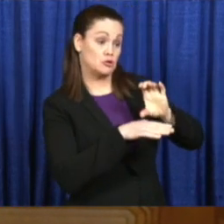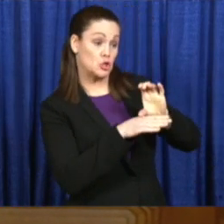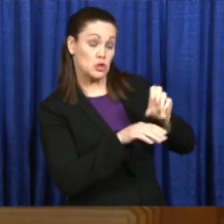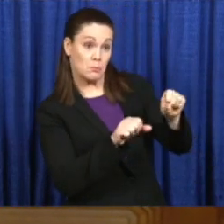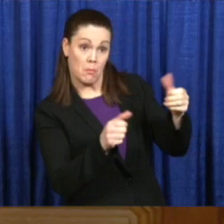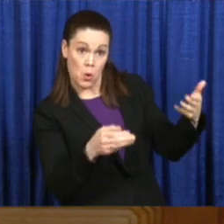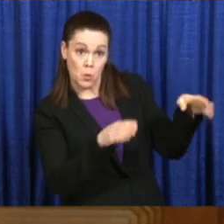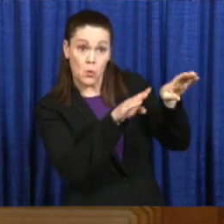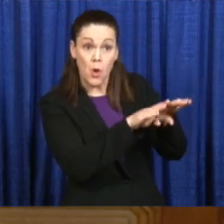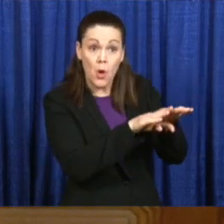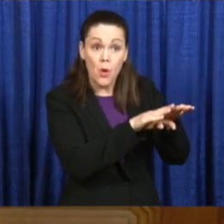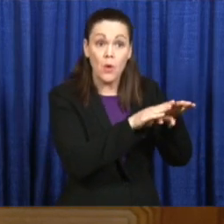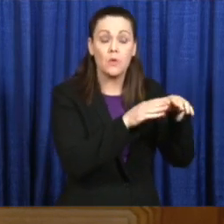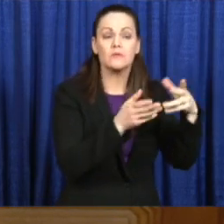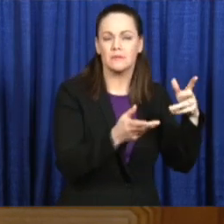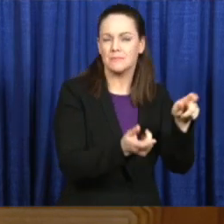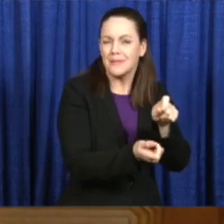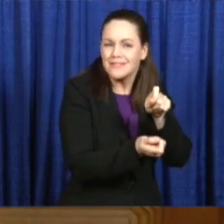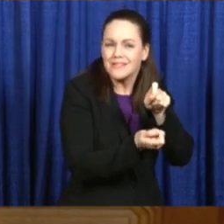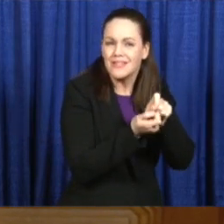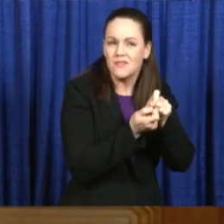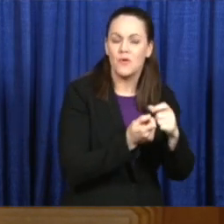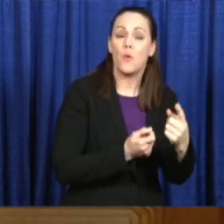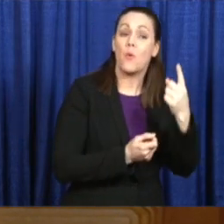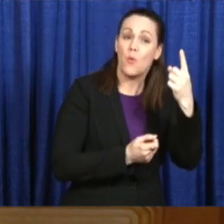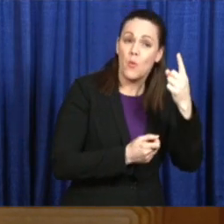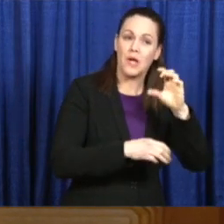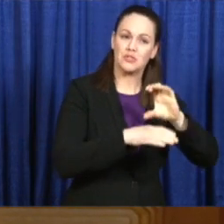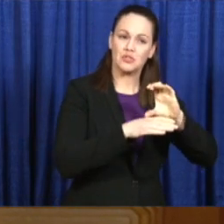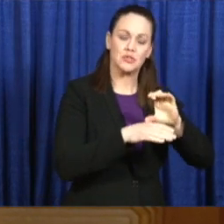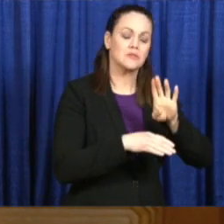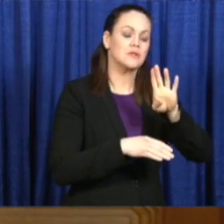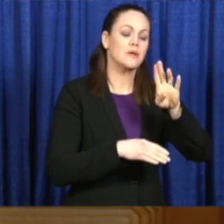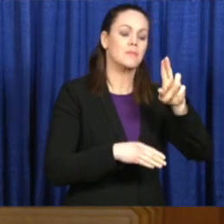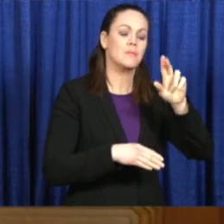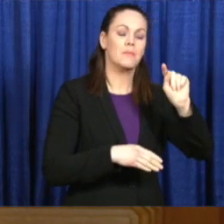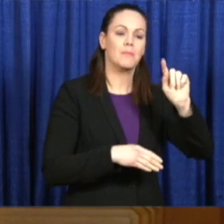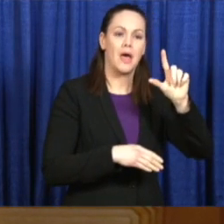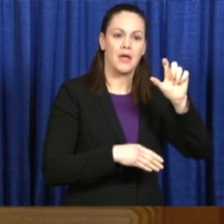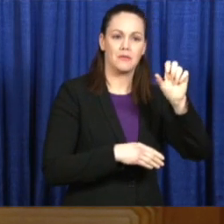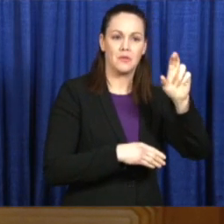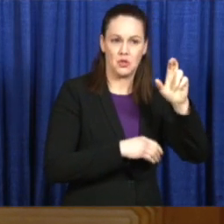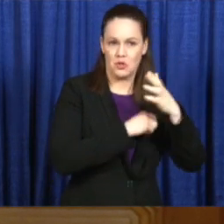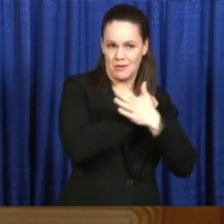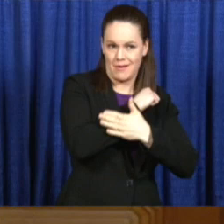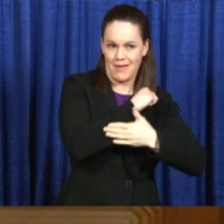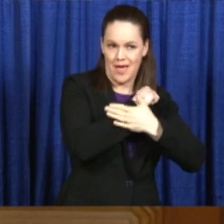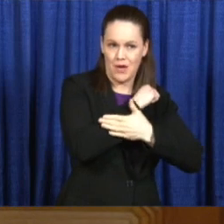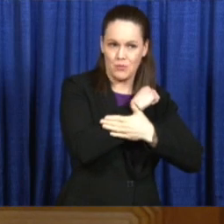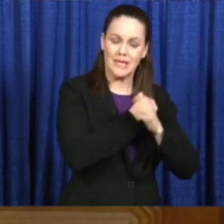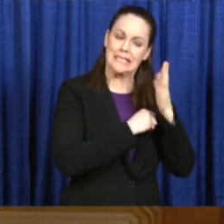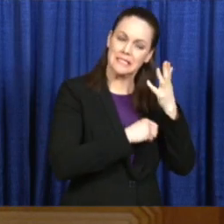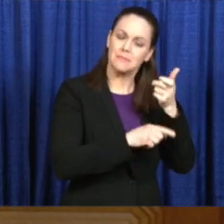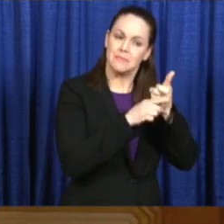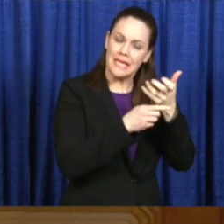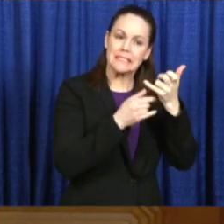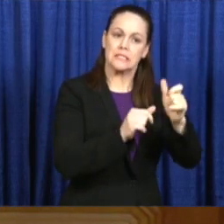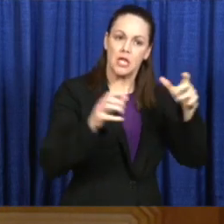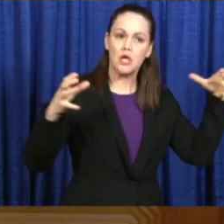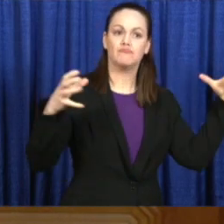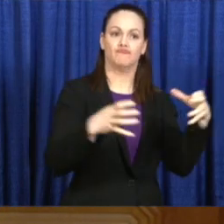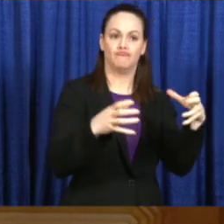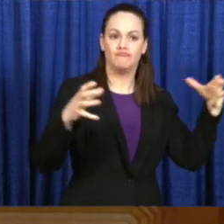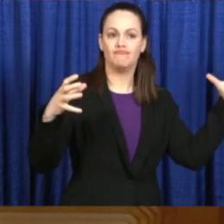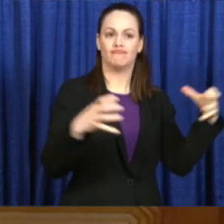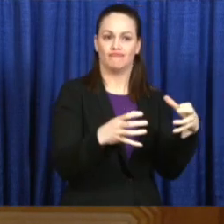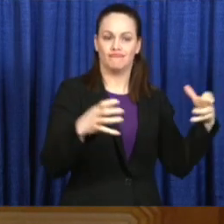closings. Particularly, there's one in Butler County, which is apparently still holding services without practicing